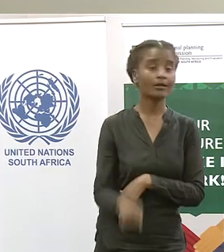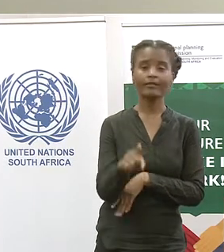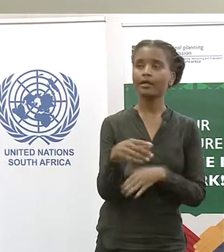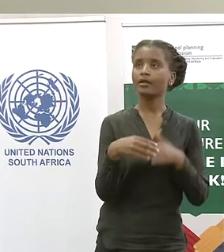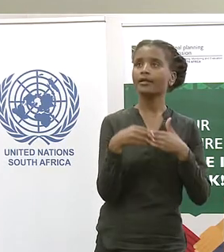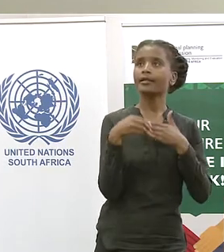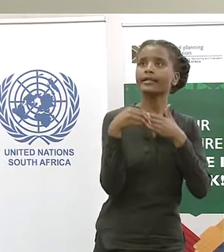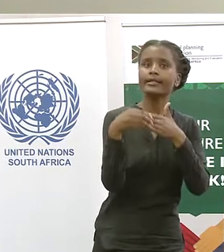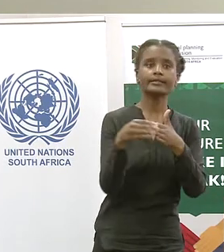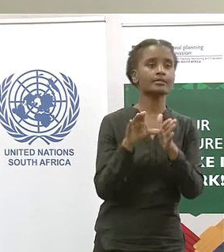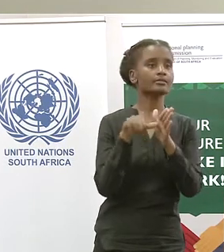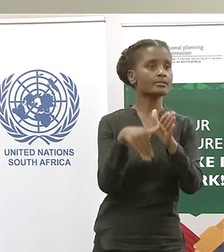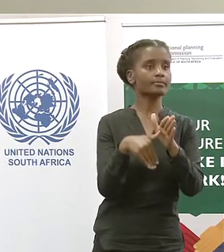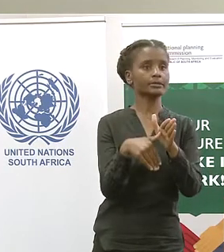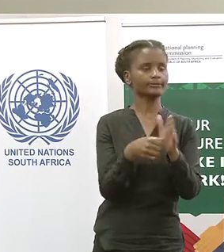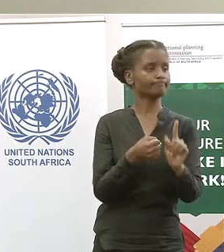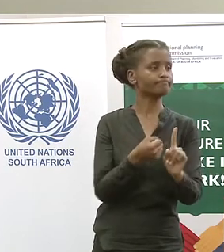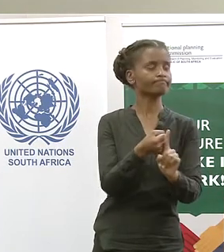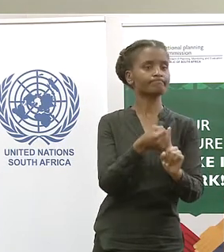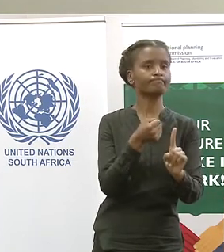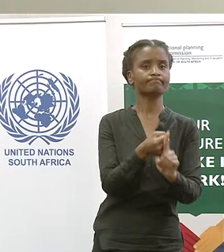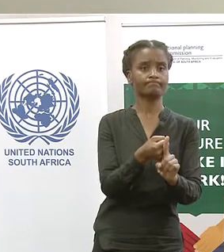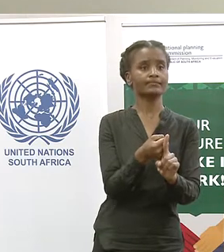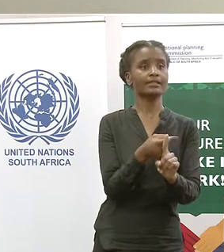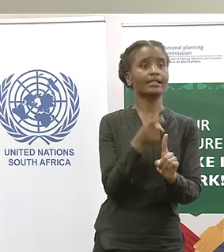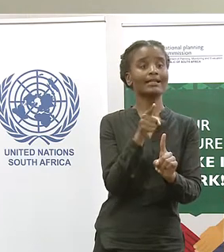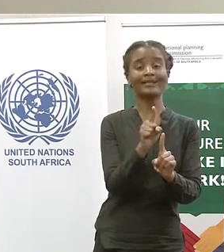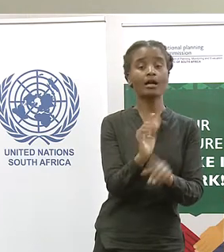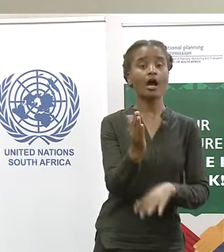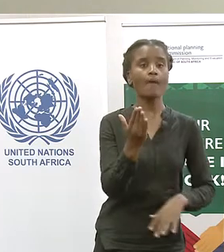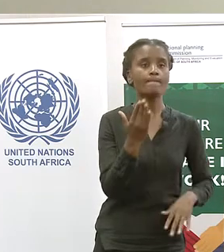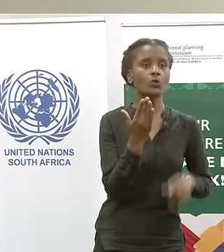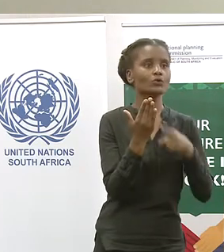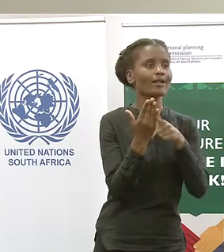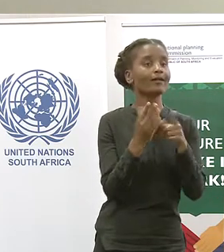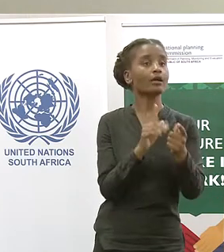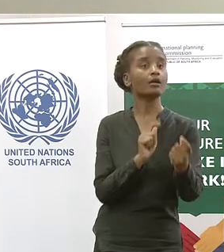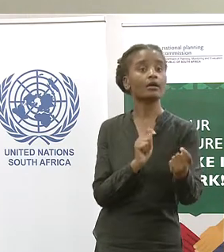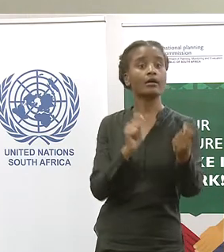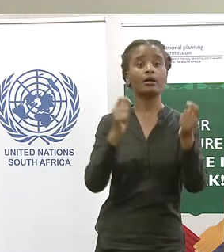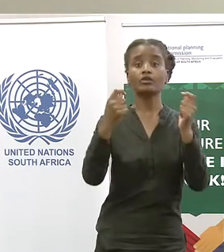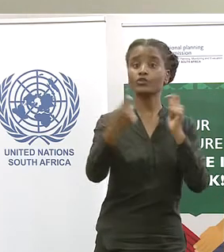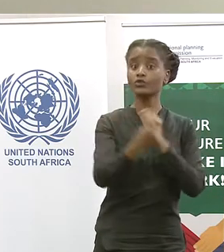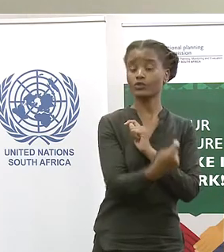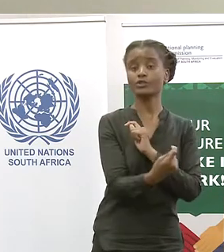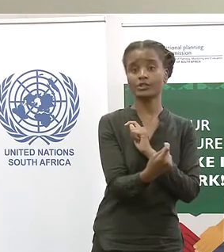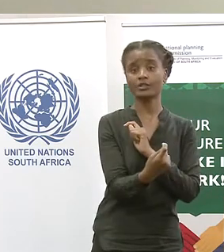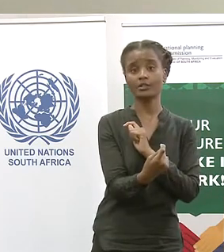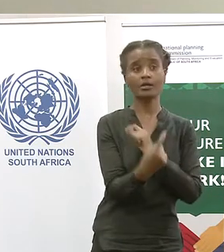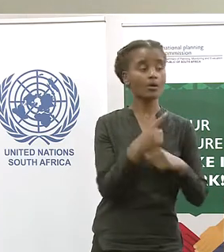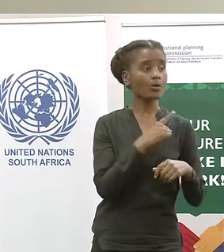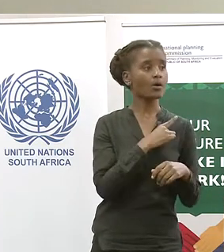a revolutionary approach, which actually took us away